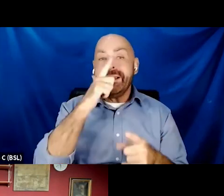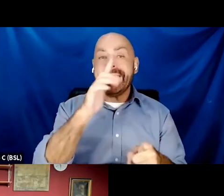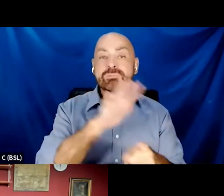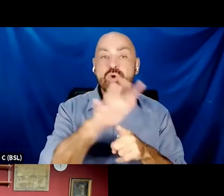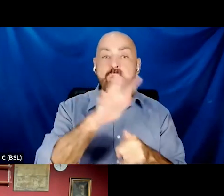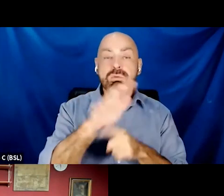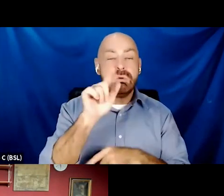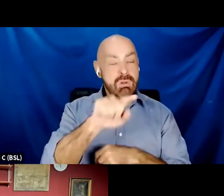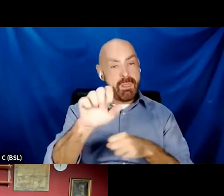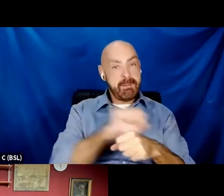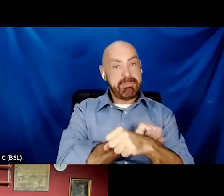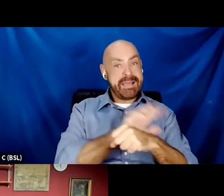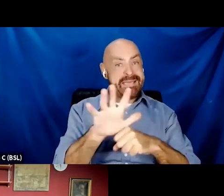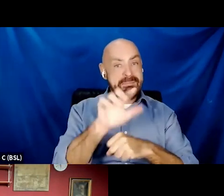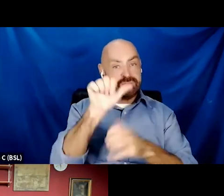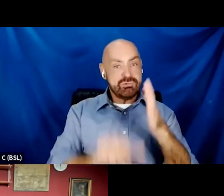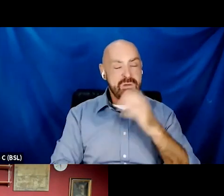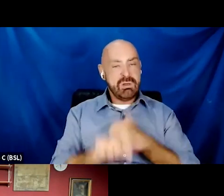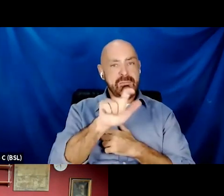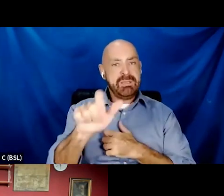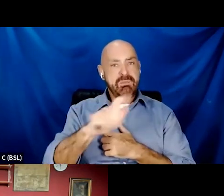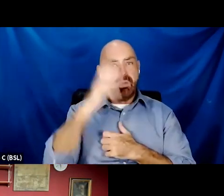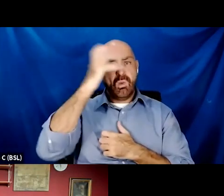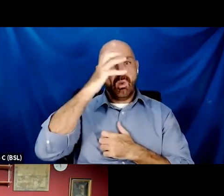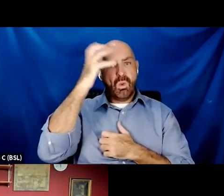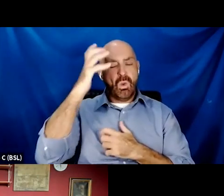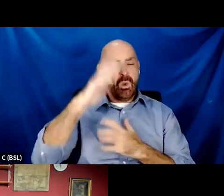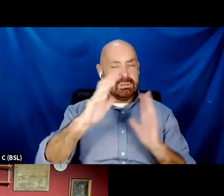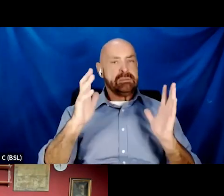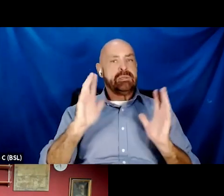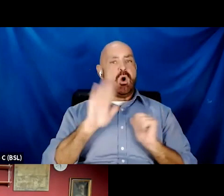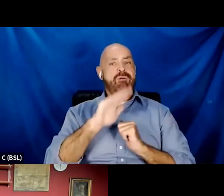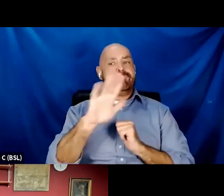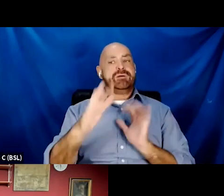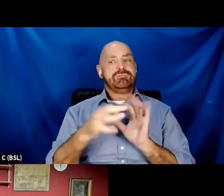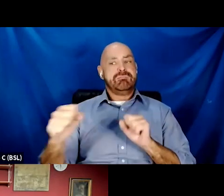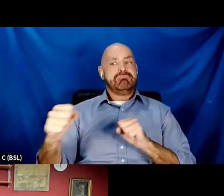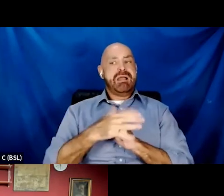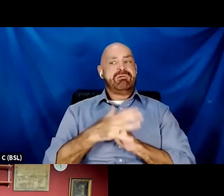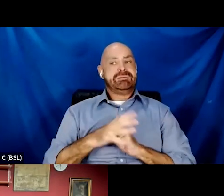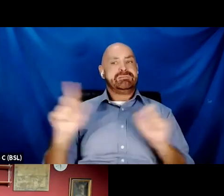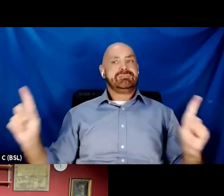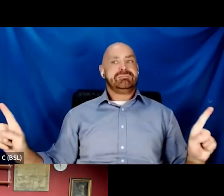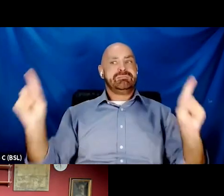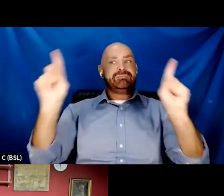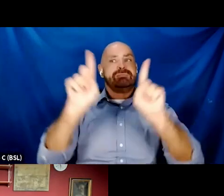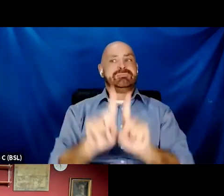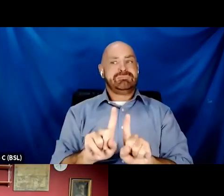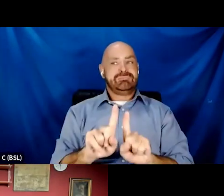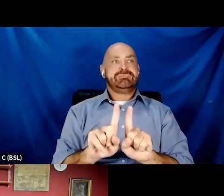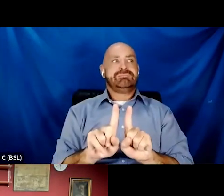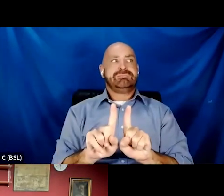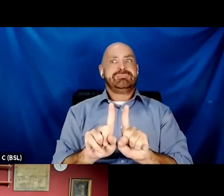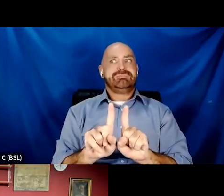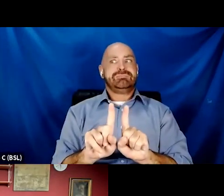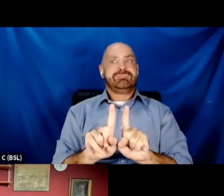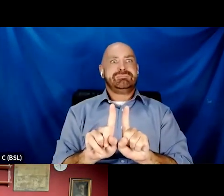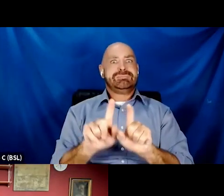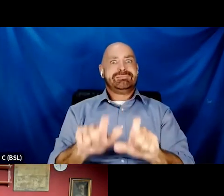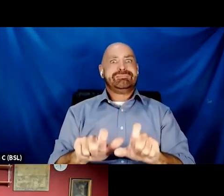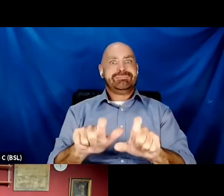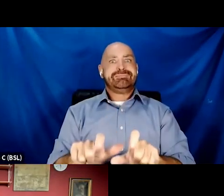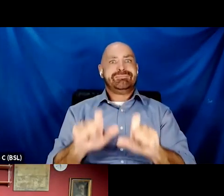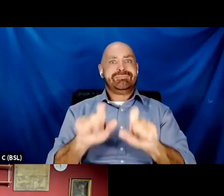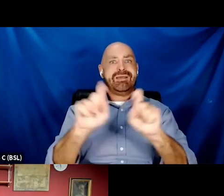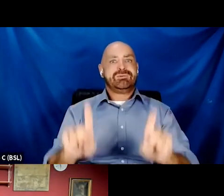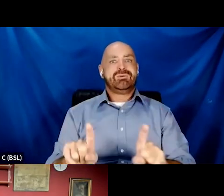pandemic, people were very worried about their relationships who were married to each other because they're going to have to spend time with each other. And in particular, women